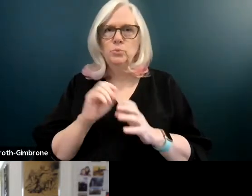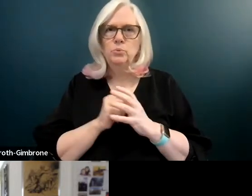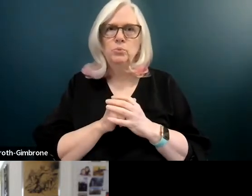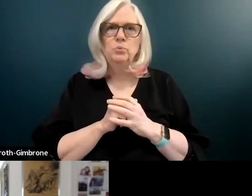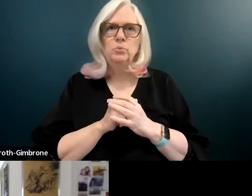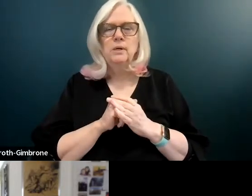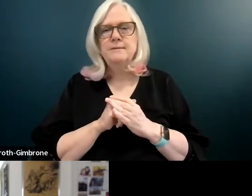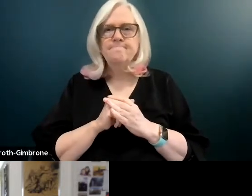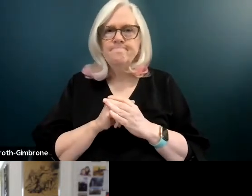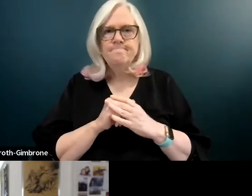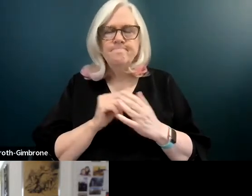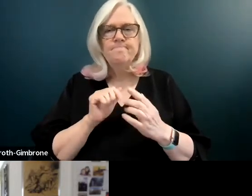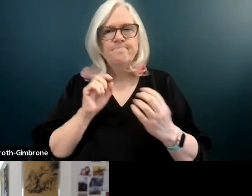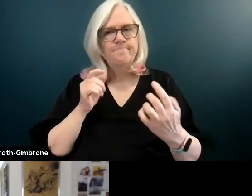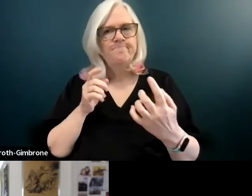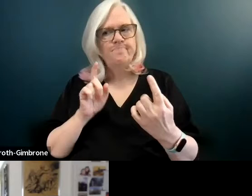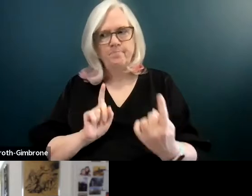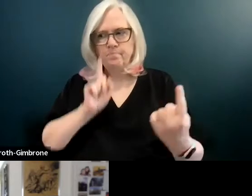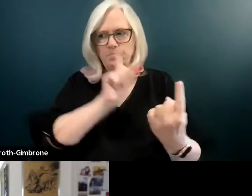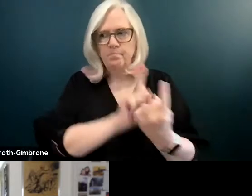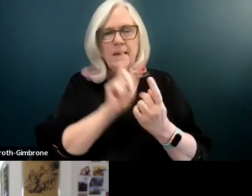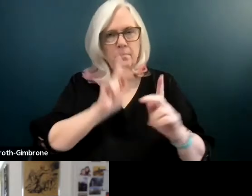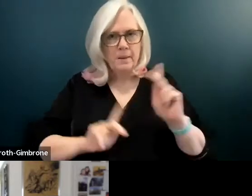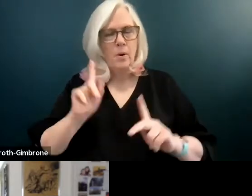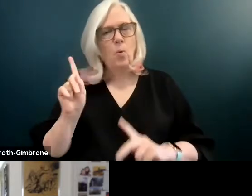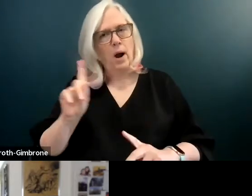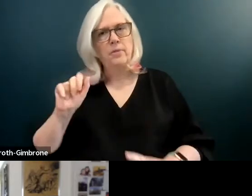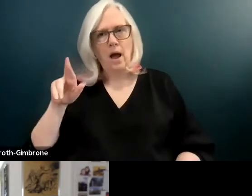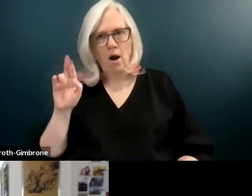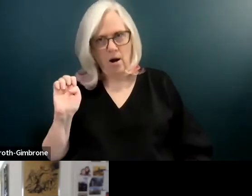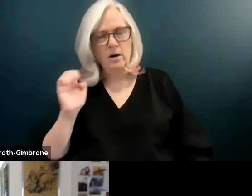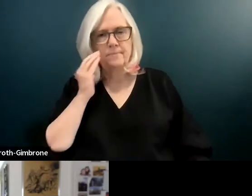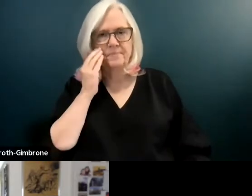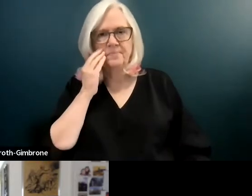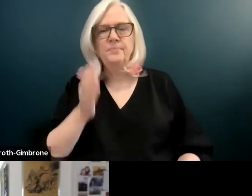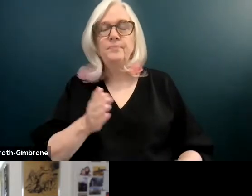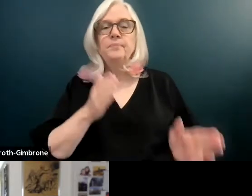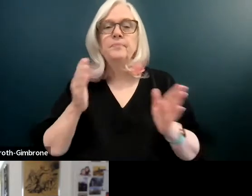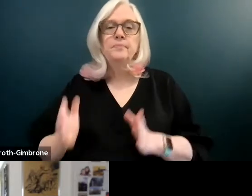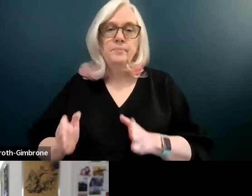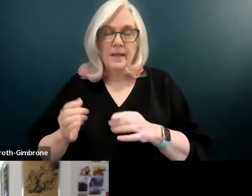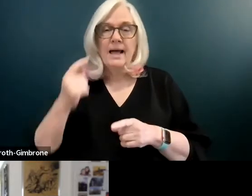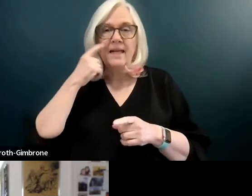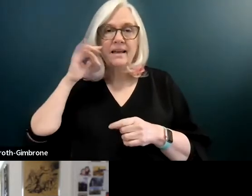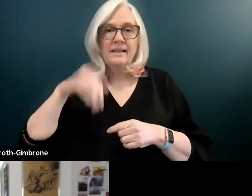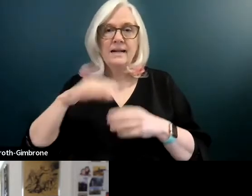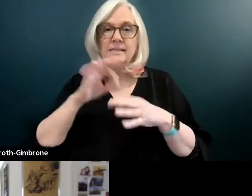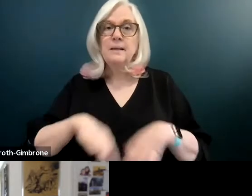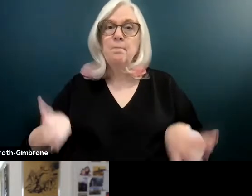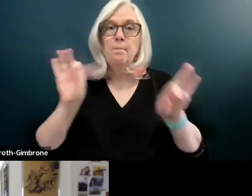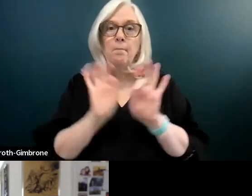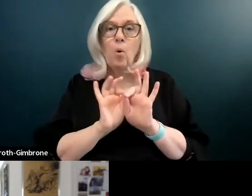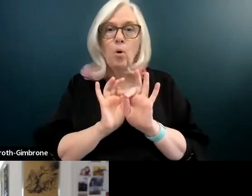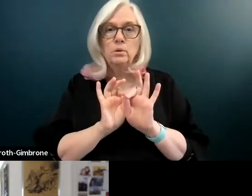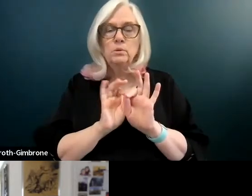meet people where they are instead of letting them come to you. And I think it's important to, on